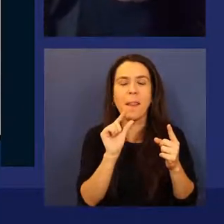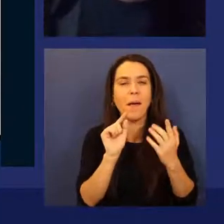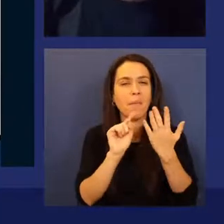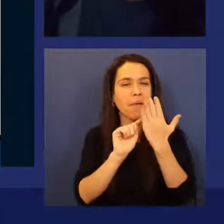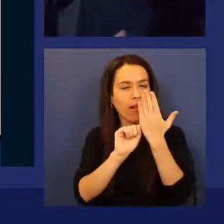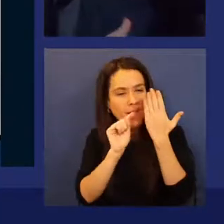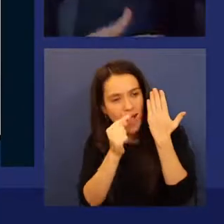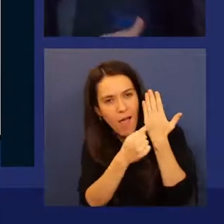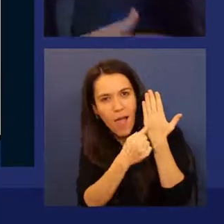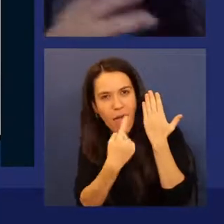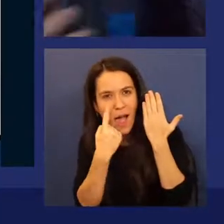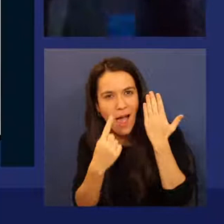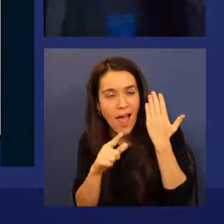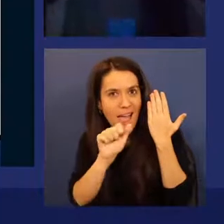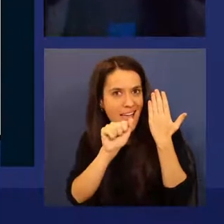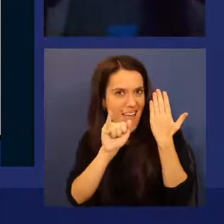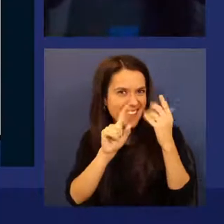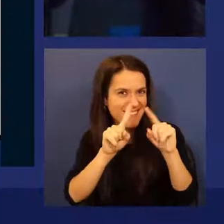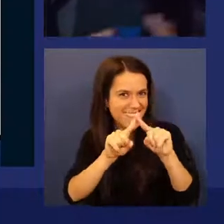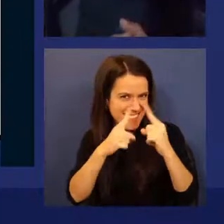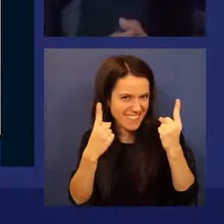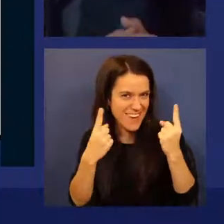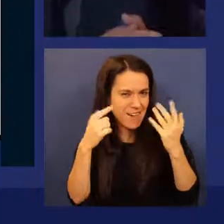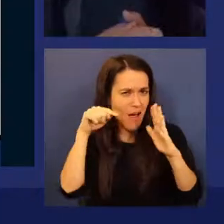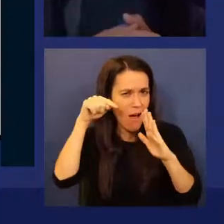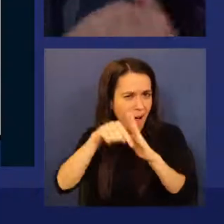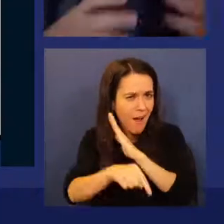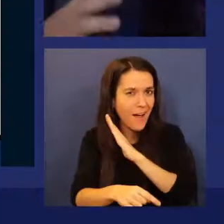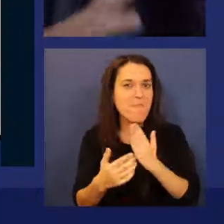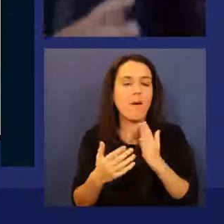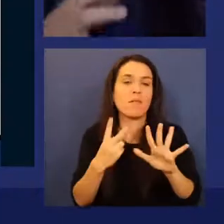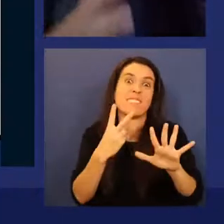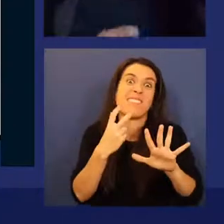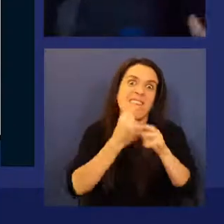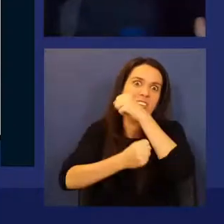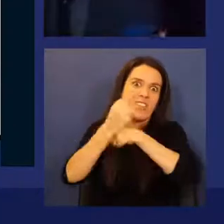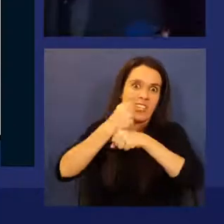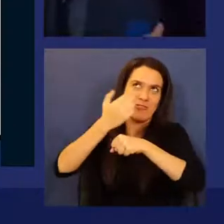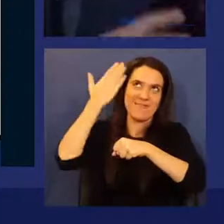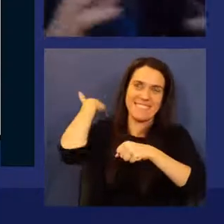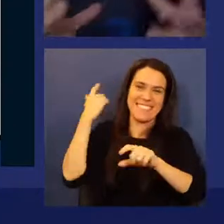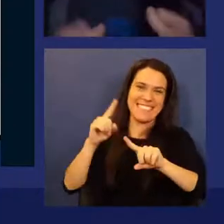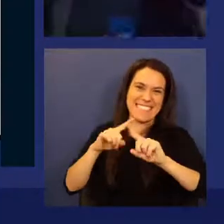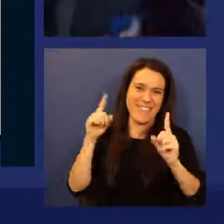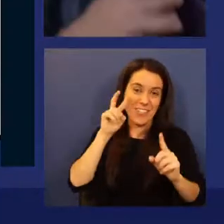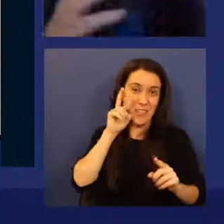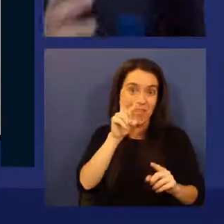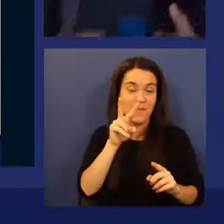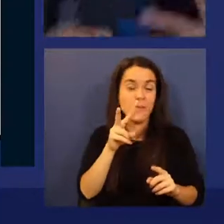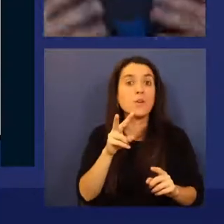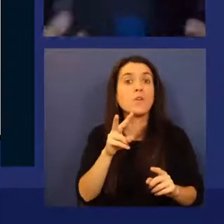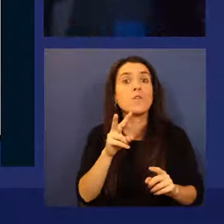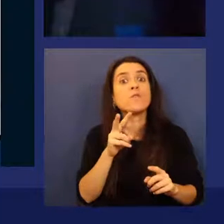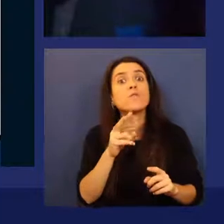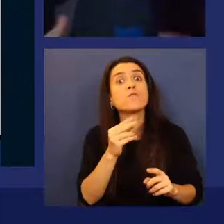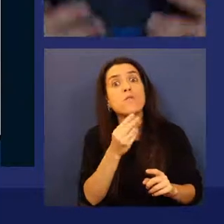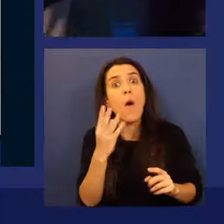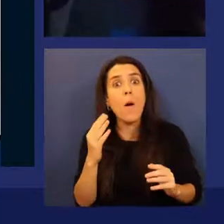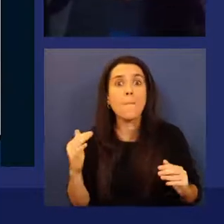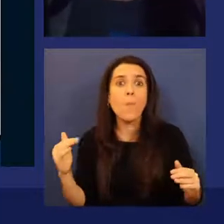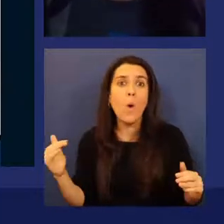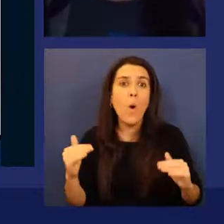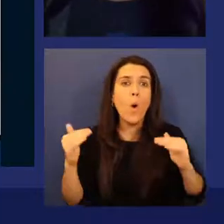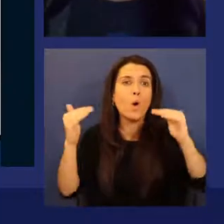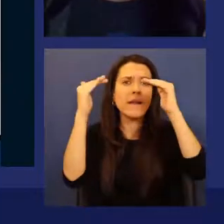little bit more about that. And that was 7 years ago. And then some organizations transitioned away from that towards more